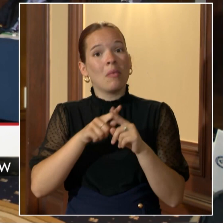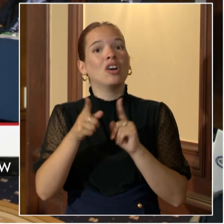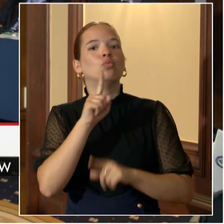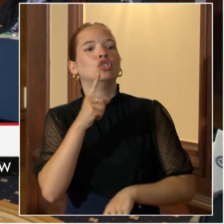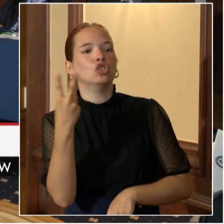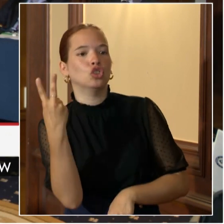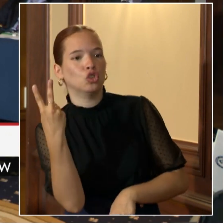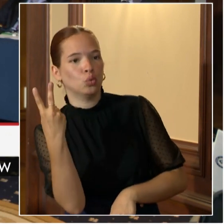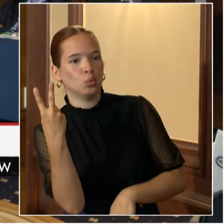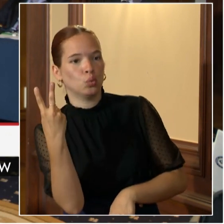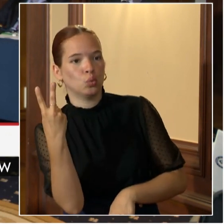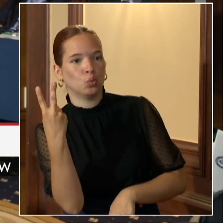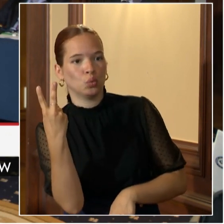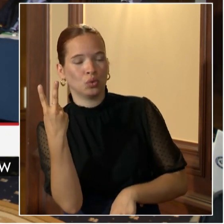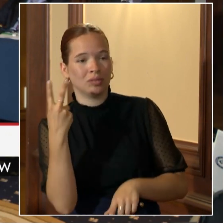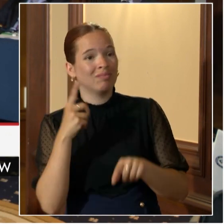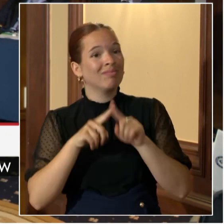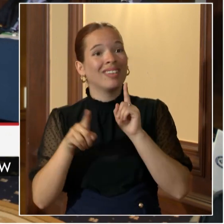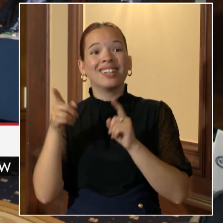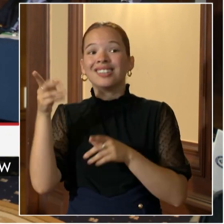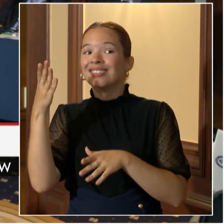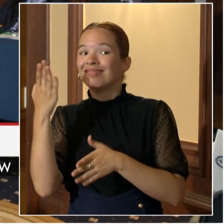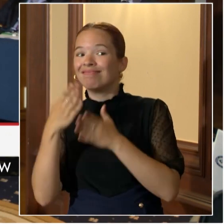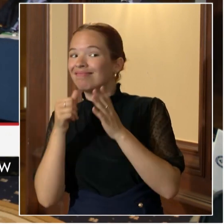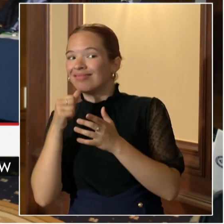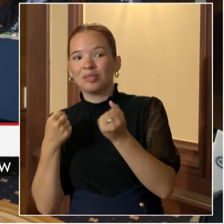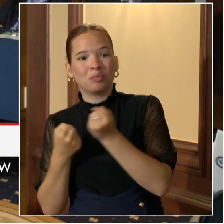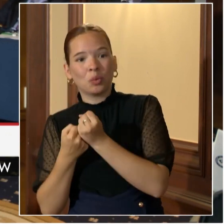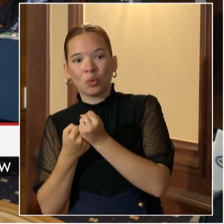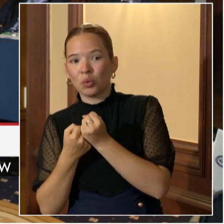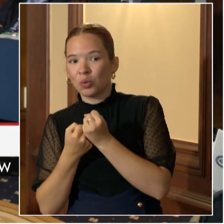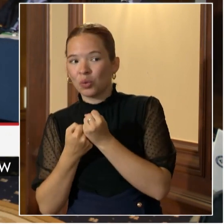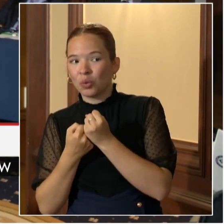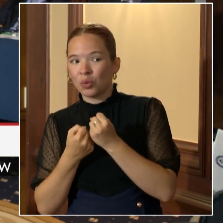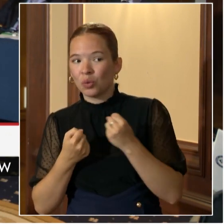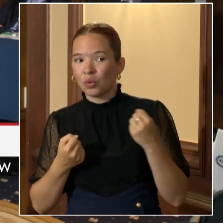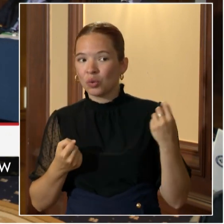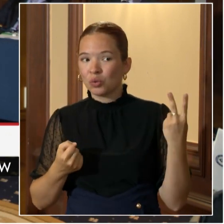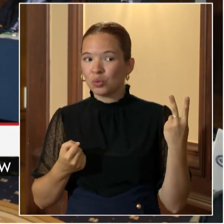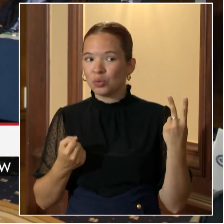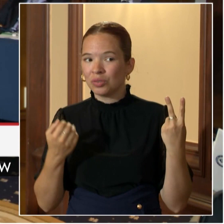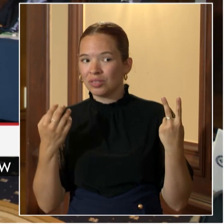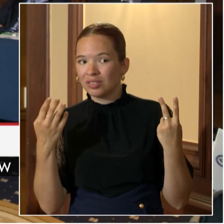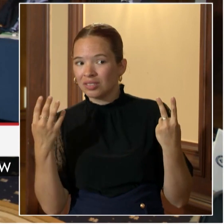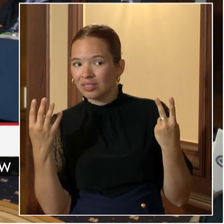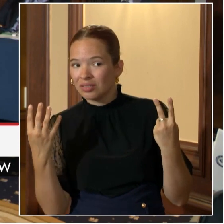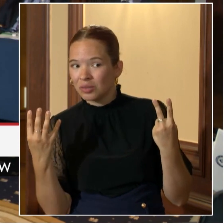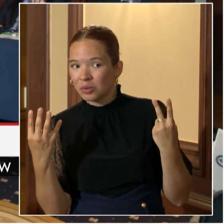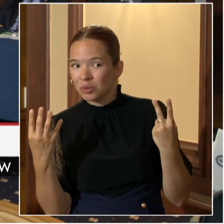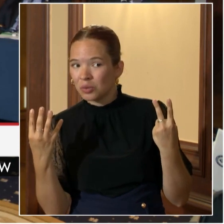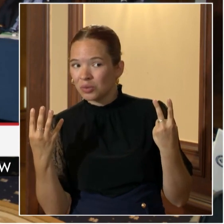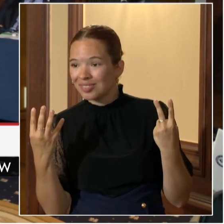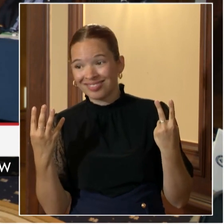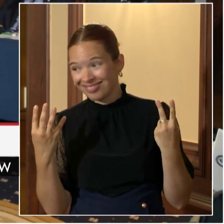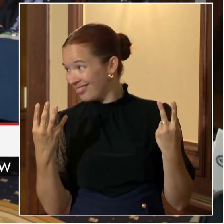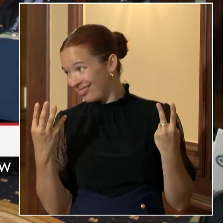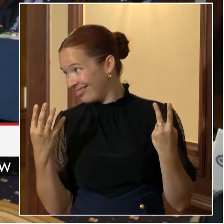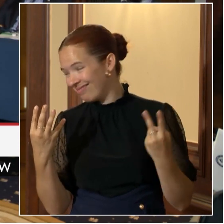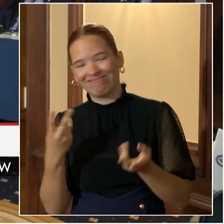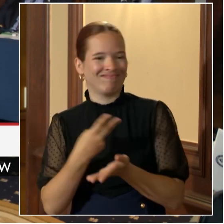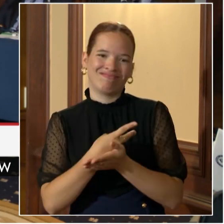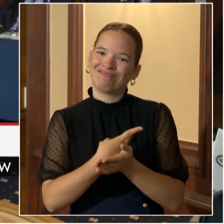no. No. The amendment fails. You have the budget before you.